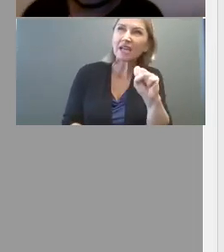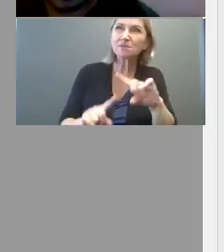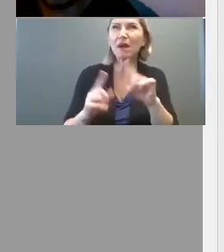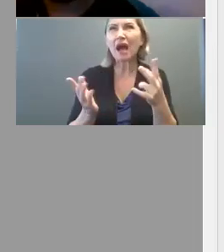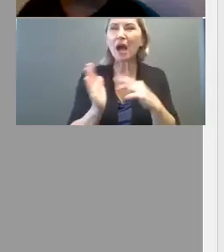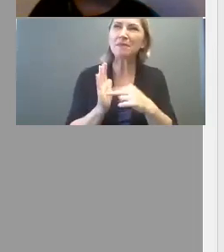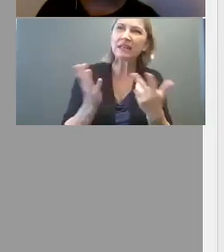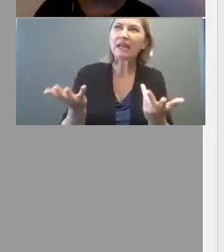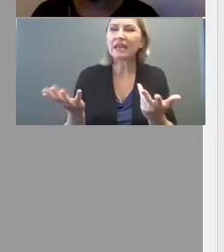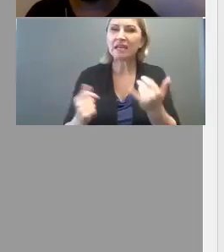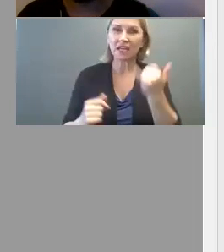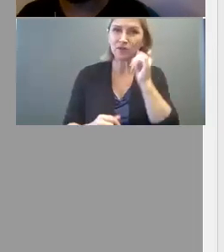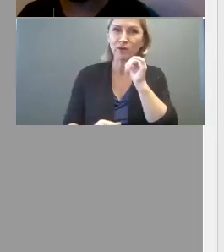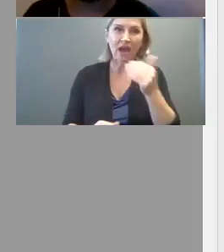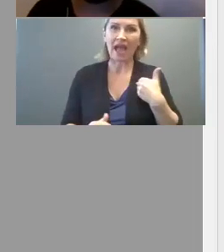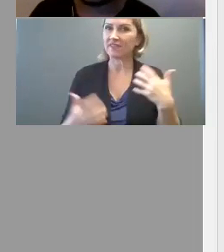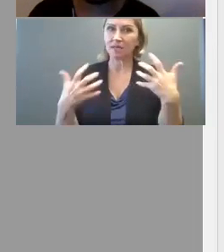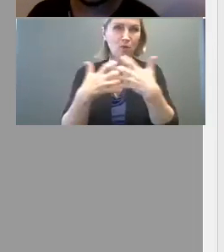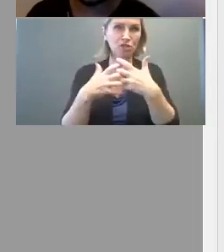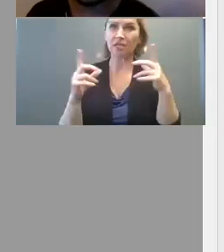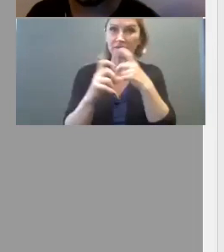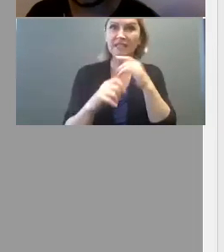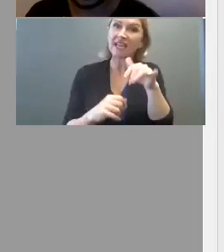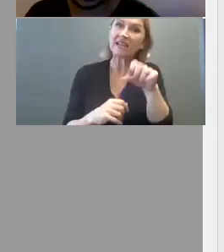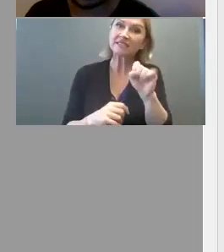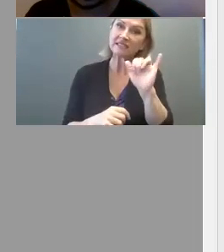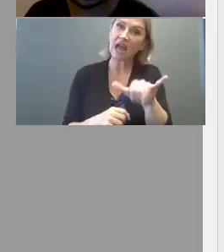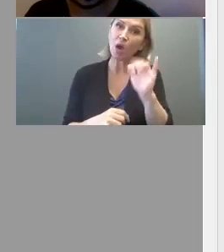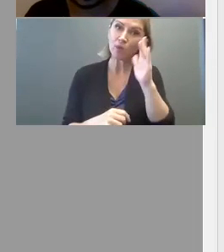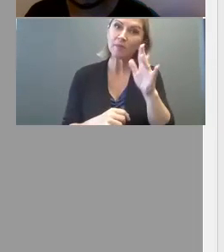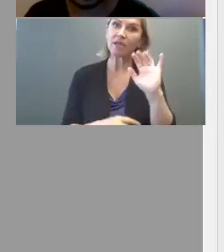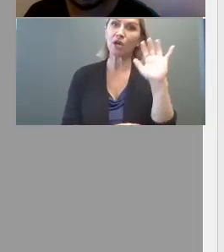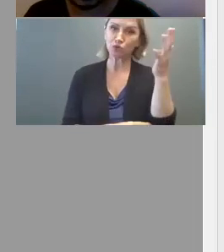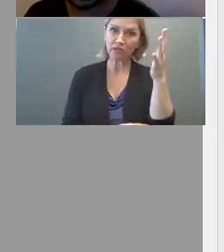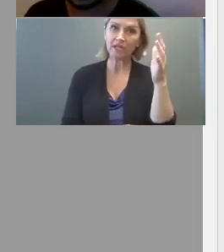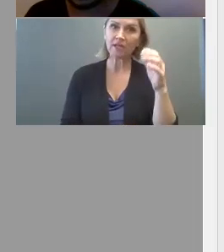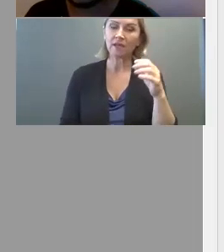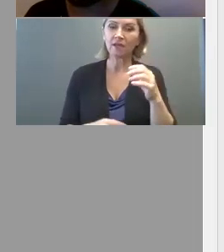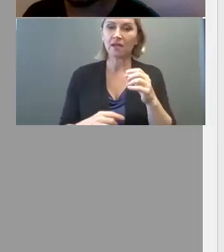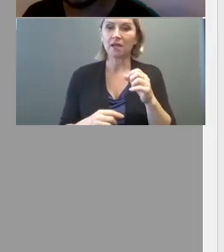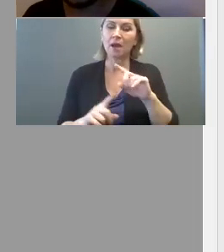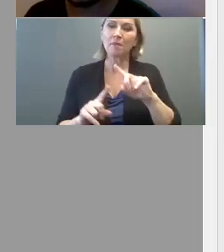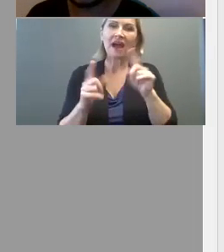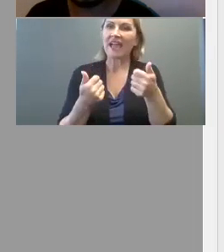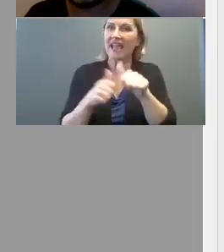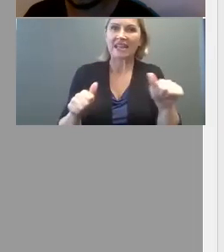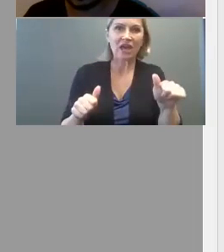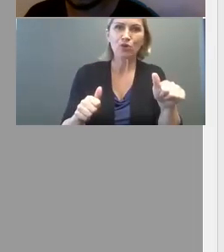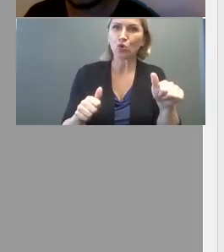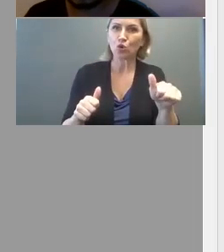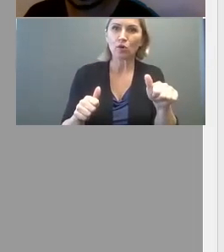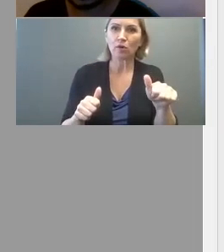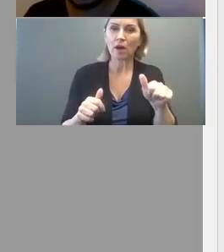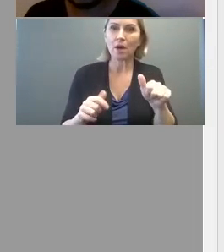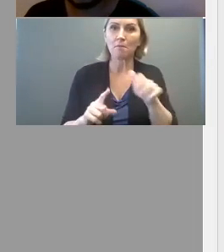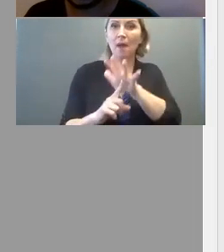the, if we don't have any merging complexity, yes, that is going to be a tree traversal sort of. But any other popular algorithm that we know